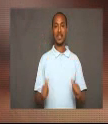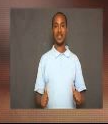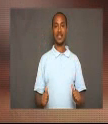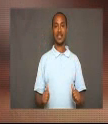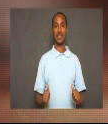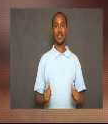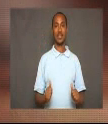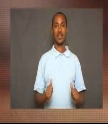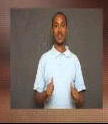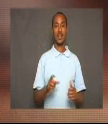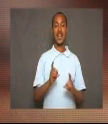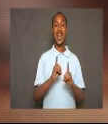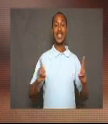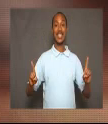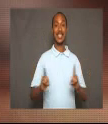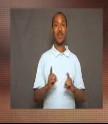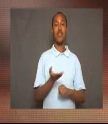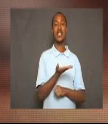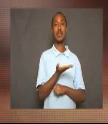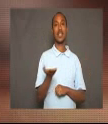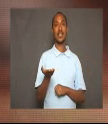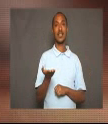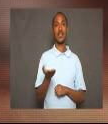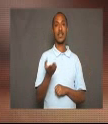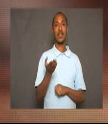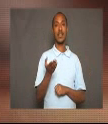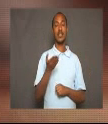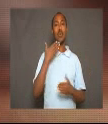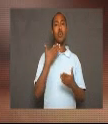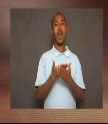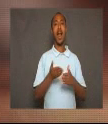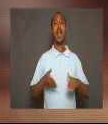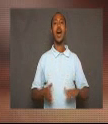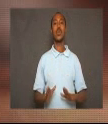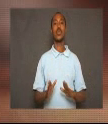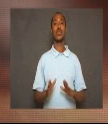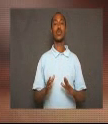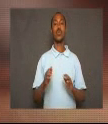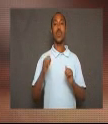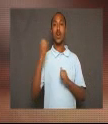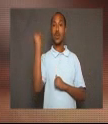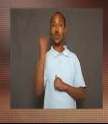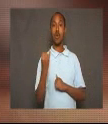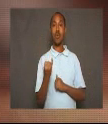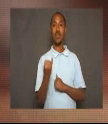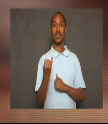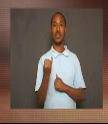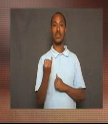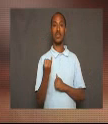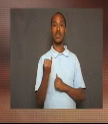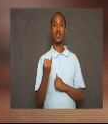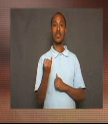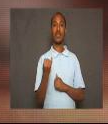The ductility of a substance is what allows it to be drawn or pulled out